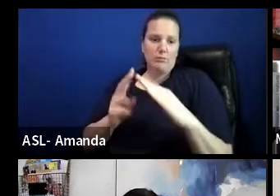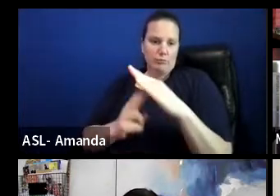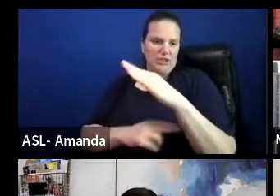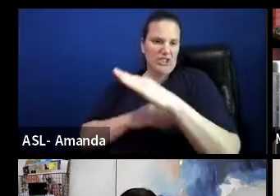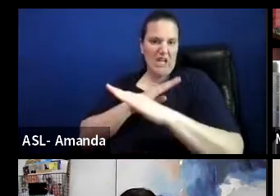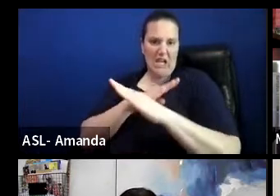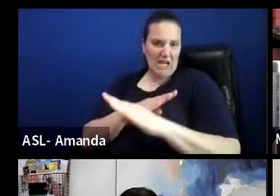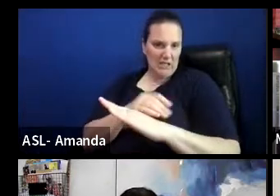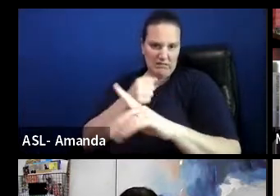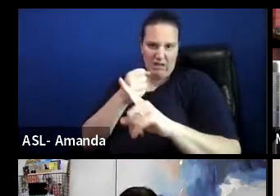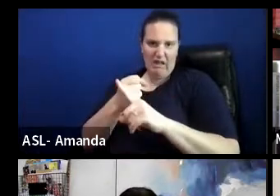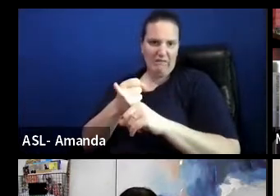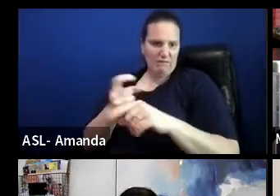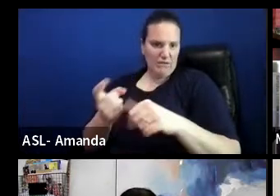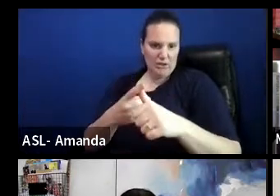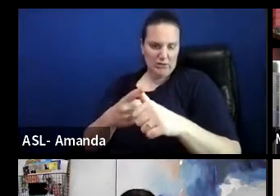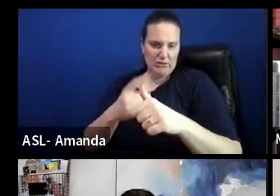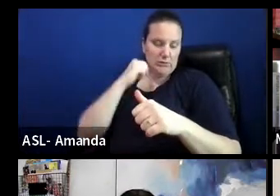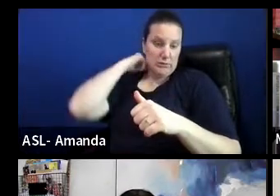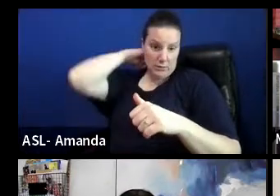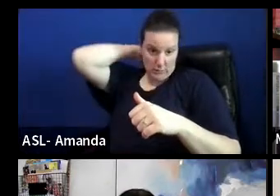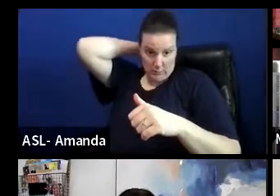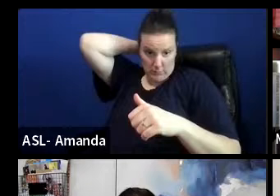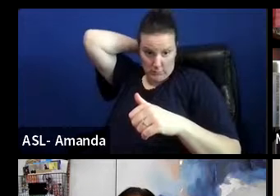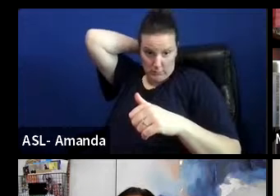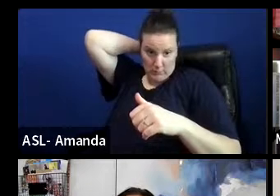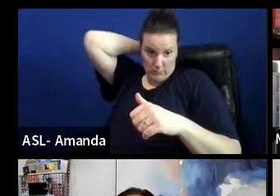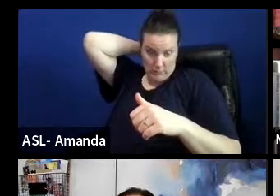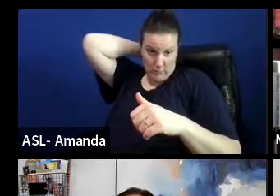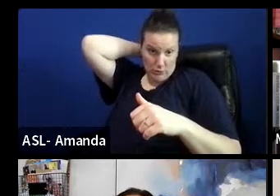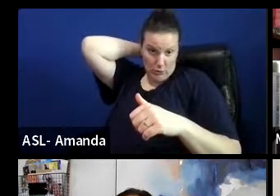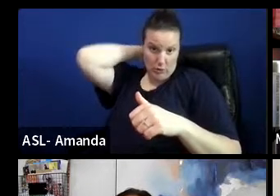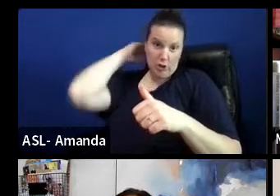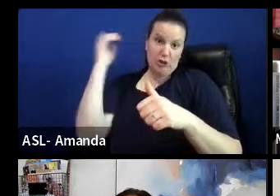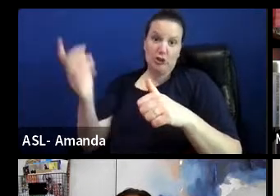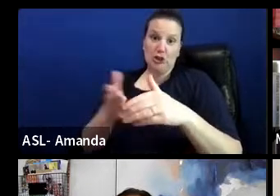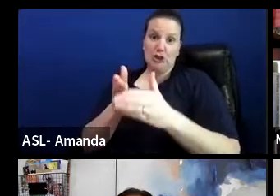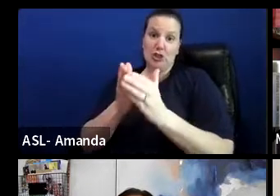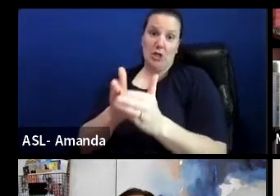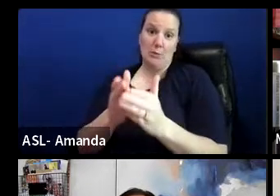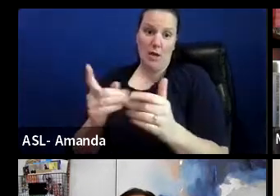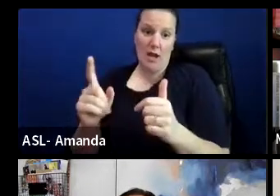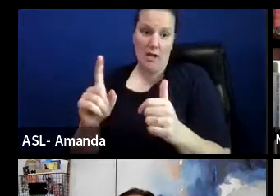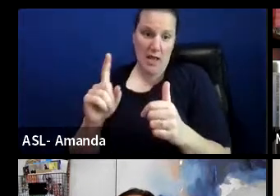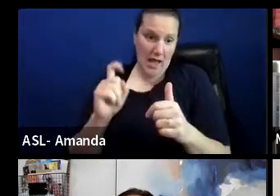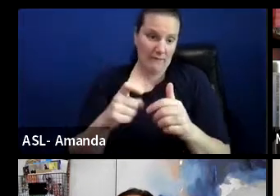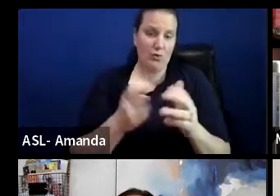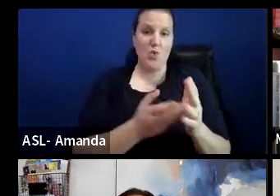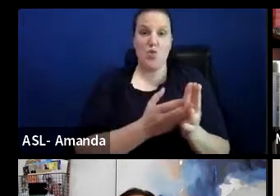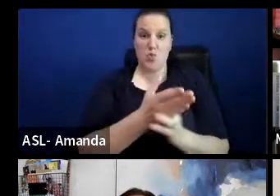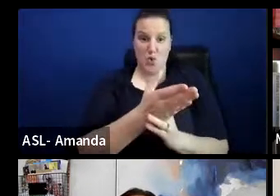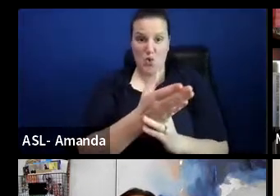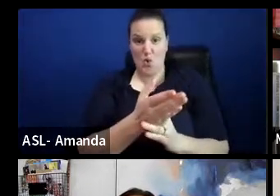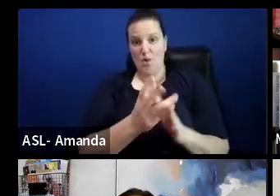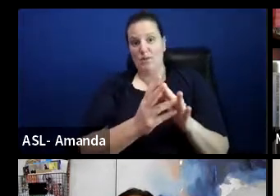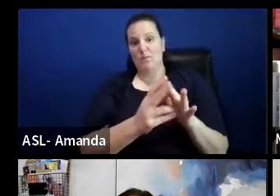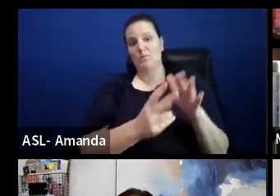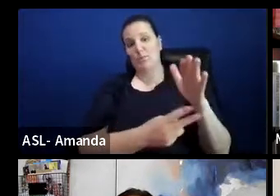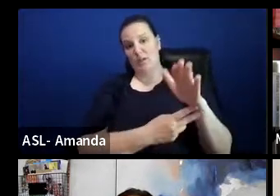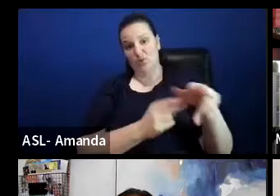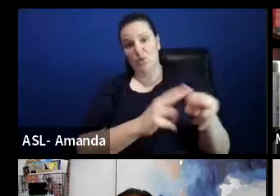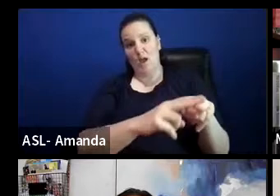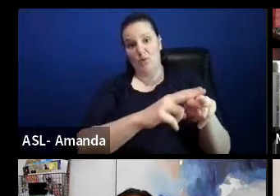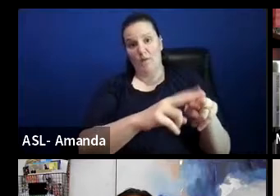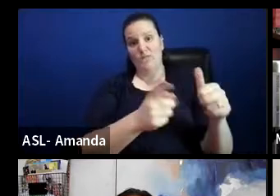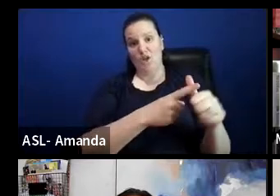but a ship would have to find its way through the railroad